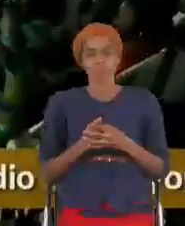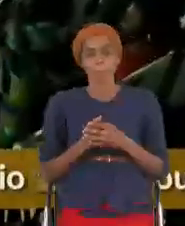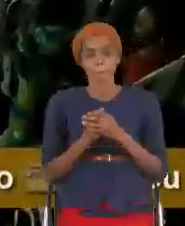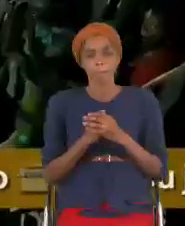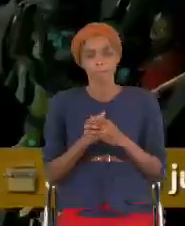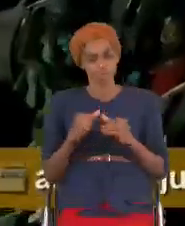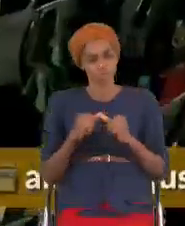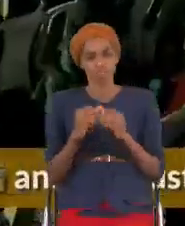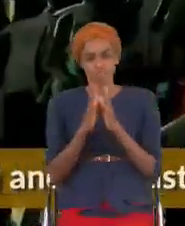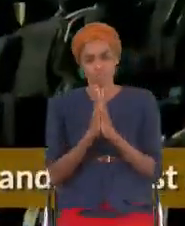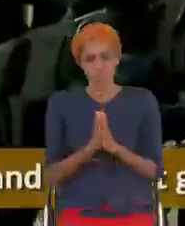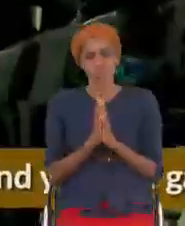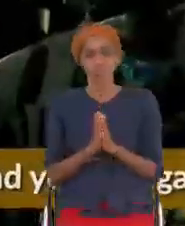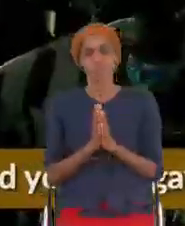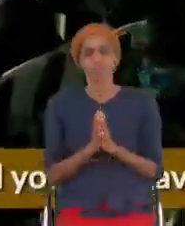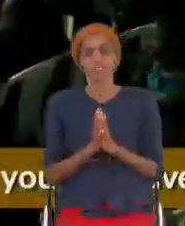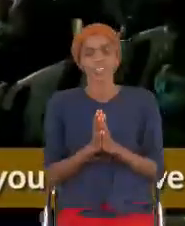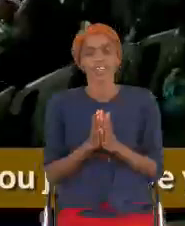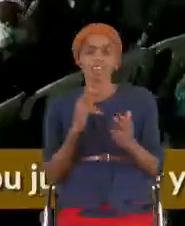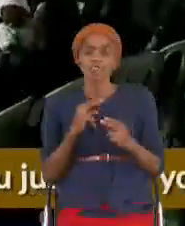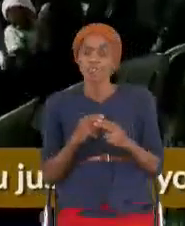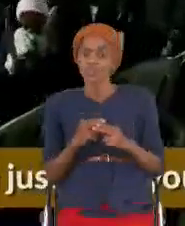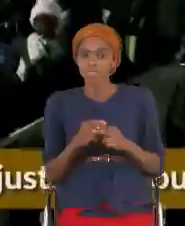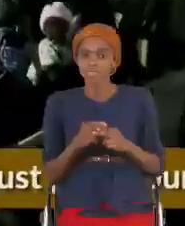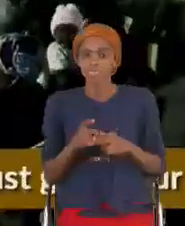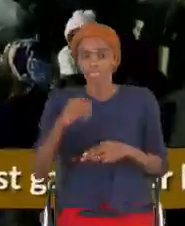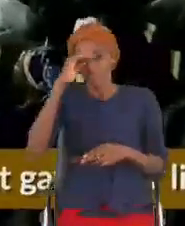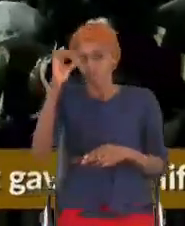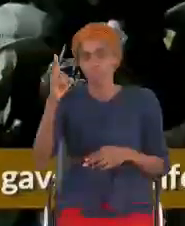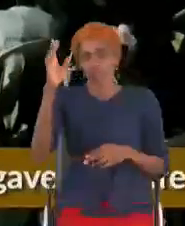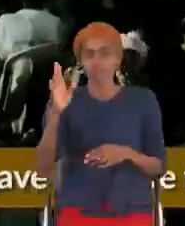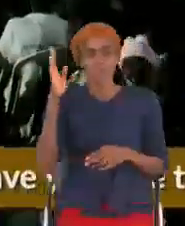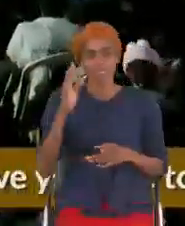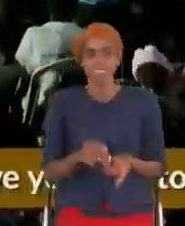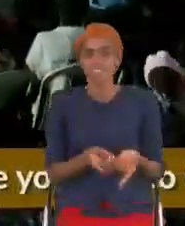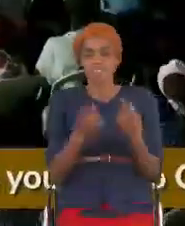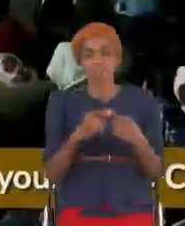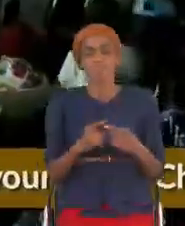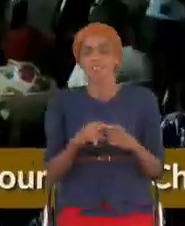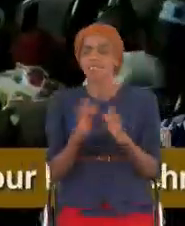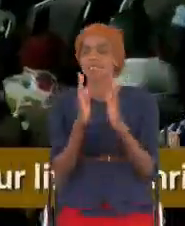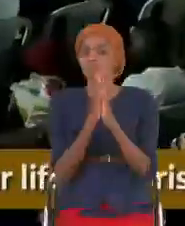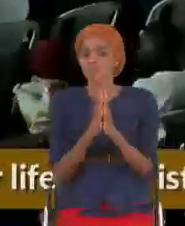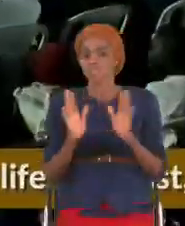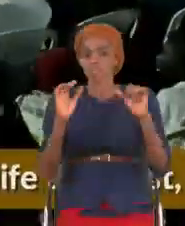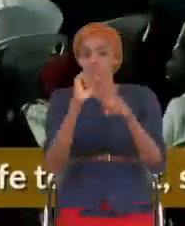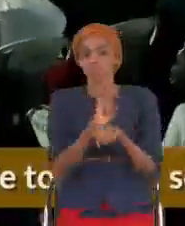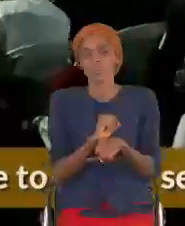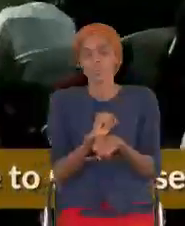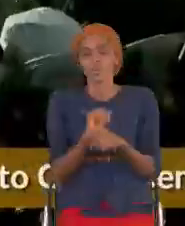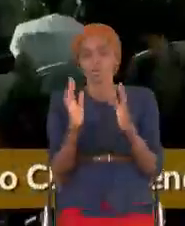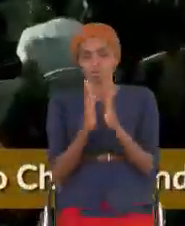Very soon, the man of God is coming up to release the miracle prayer. Round up very